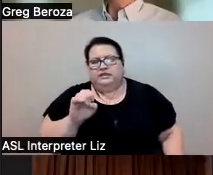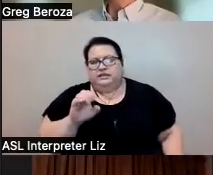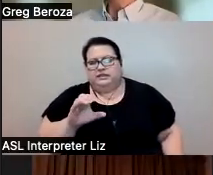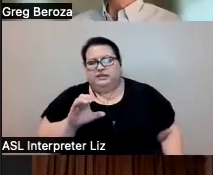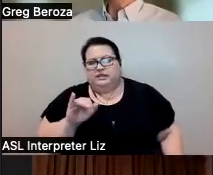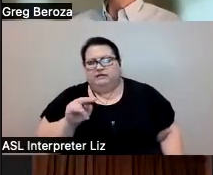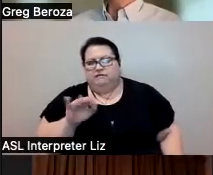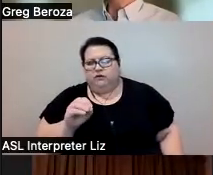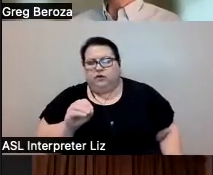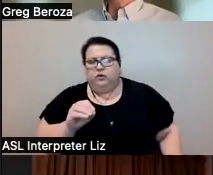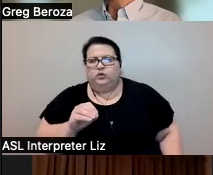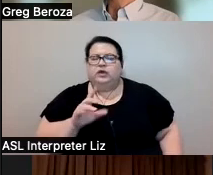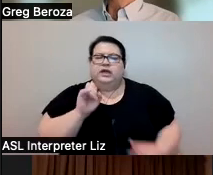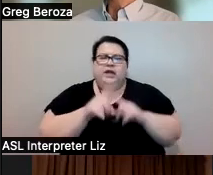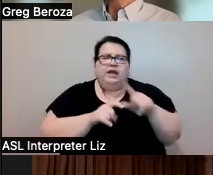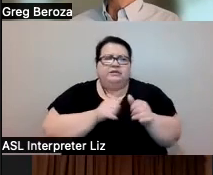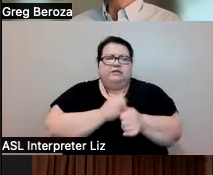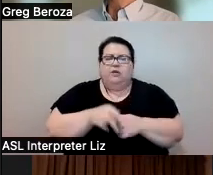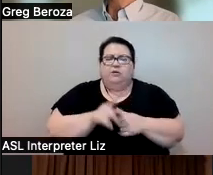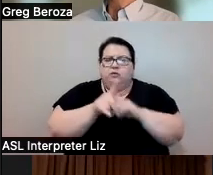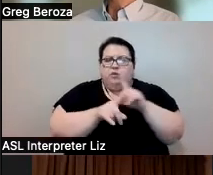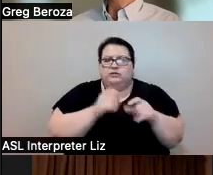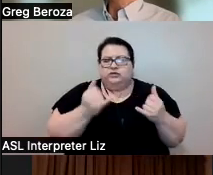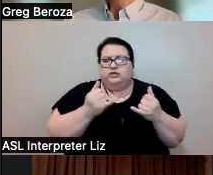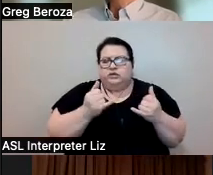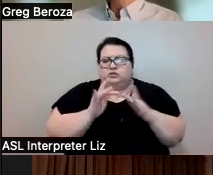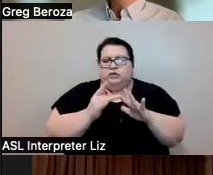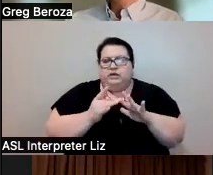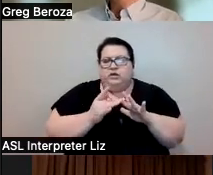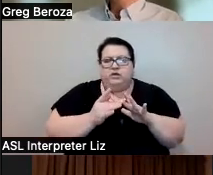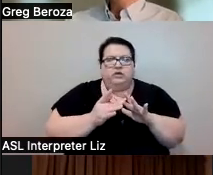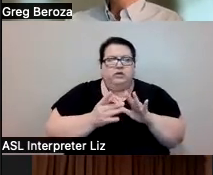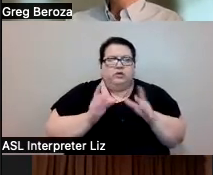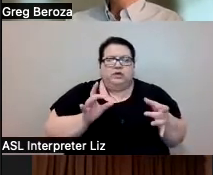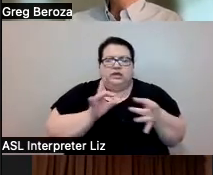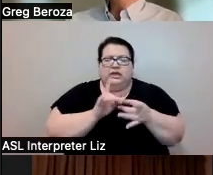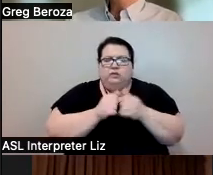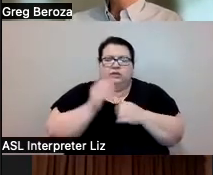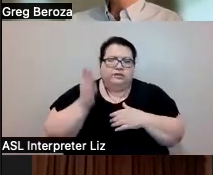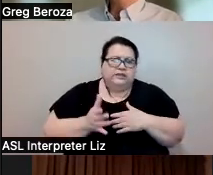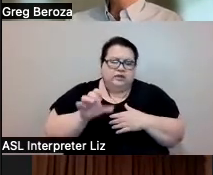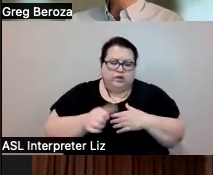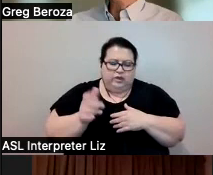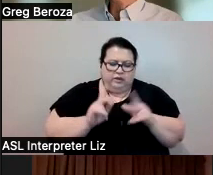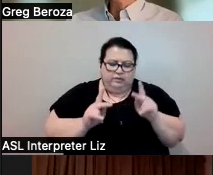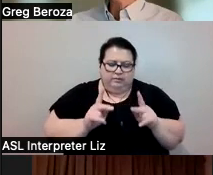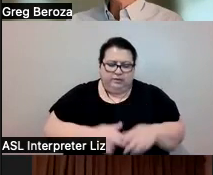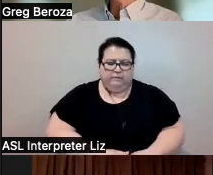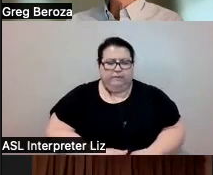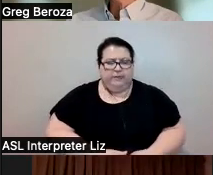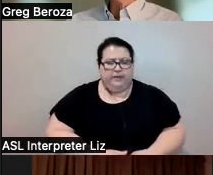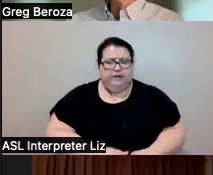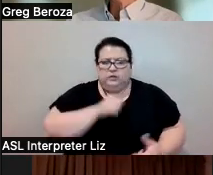for today's webinar. We will be able to connect you with the presenters or others. So please don't hesitate